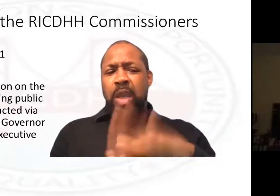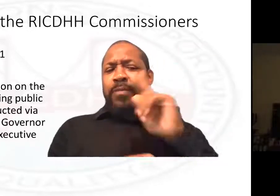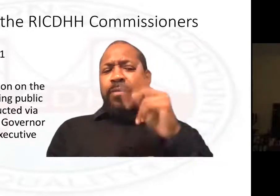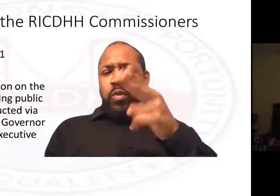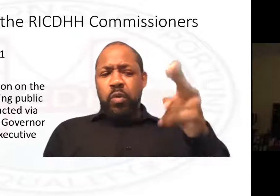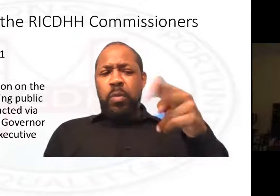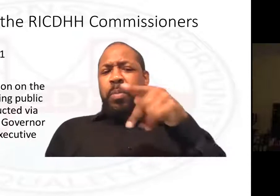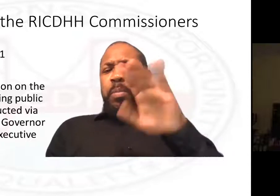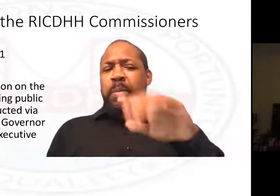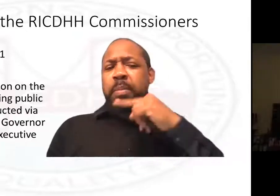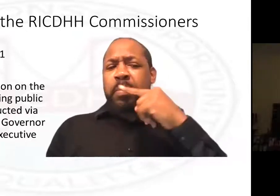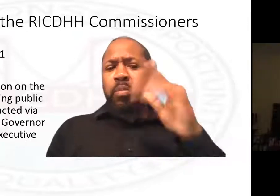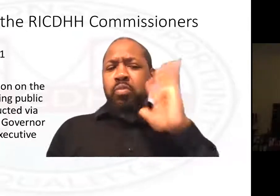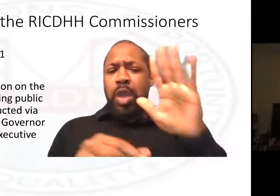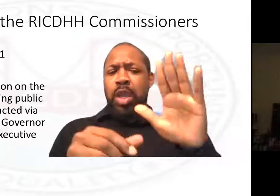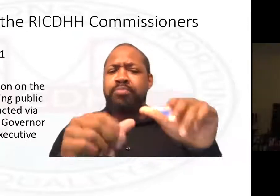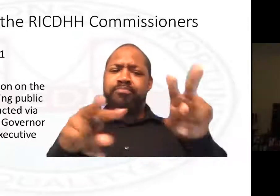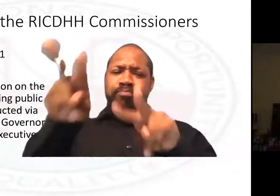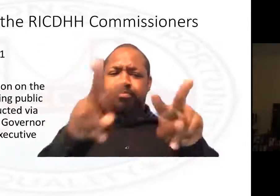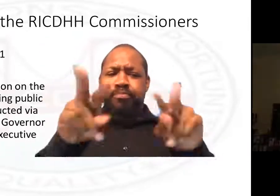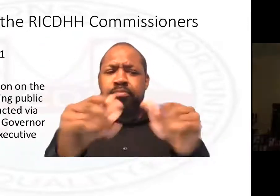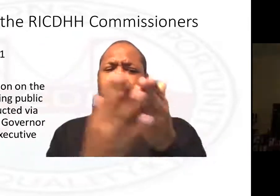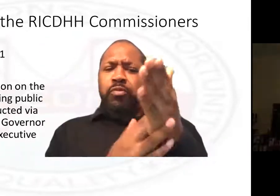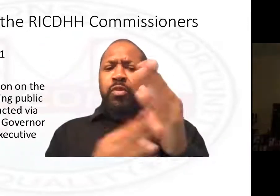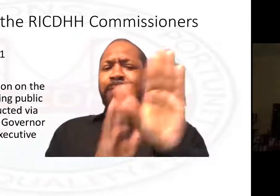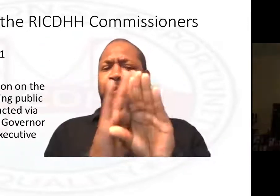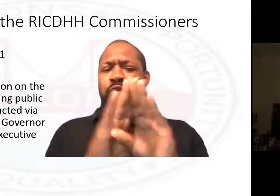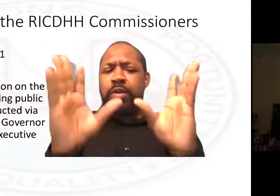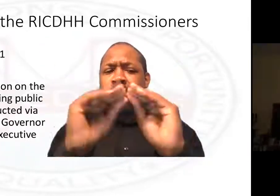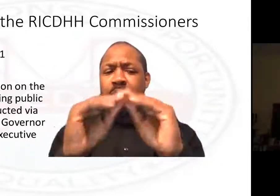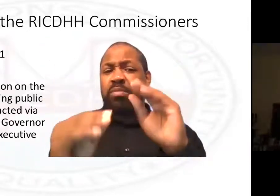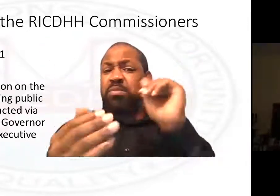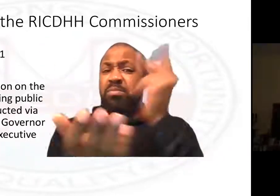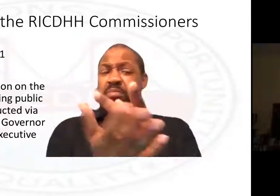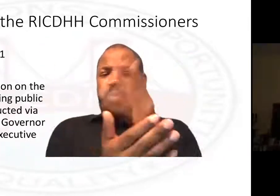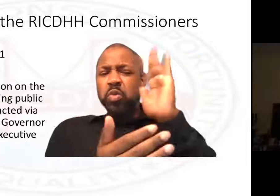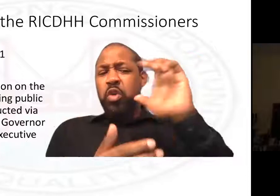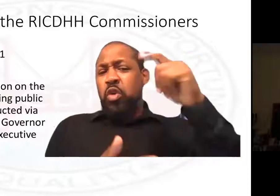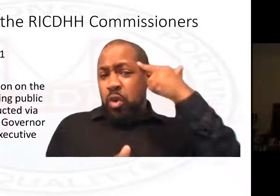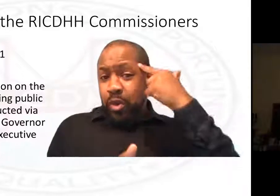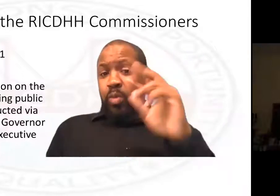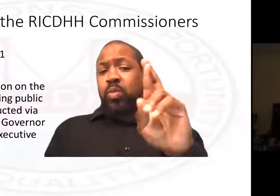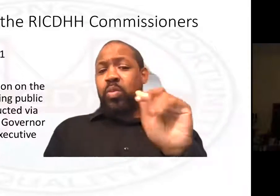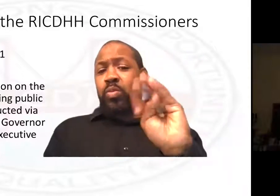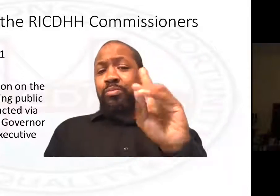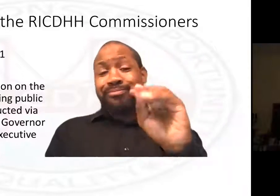And this is based on the commission's public hearing laws, that we have to be able to